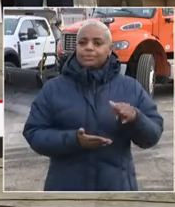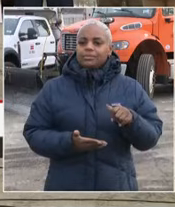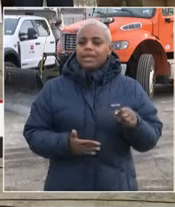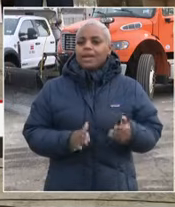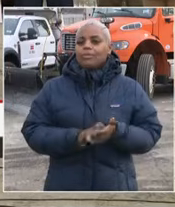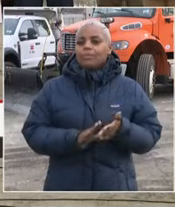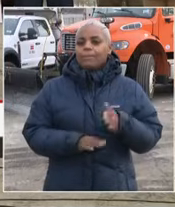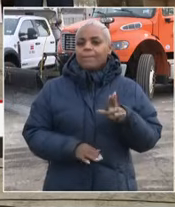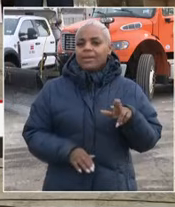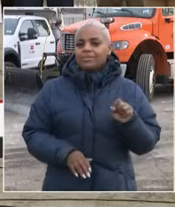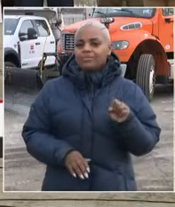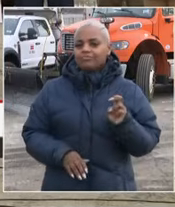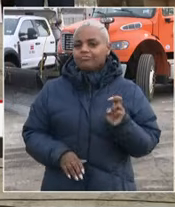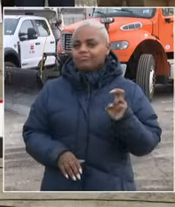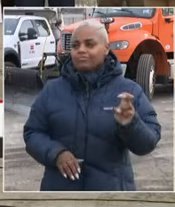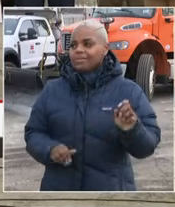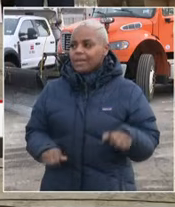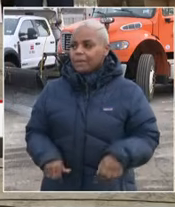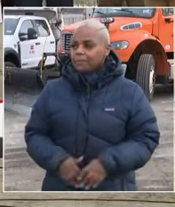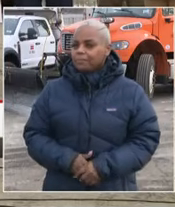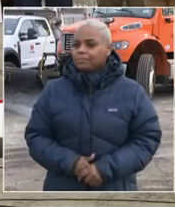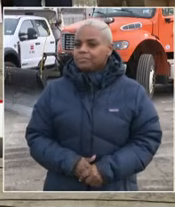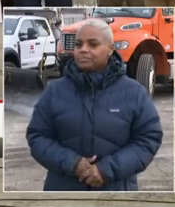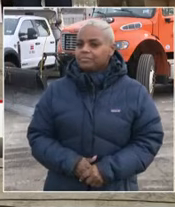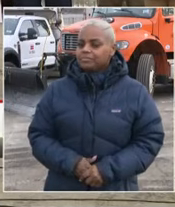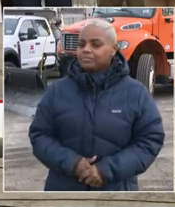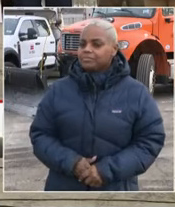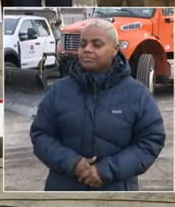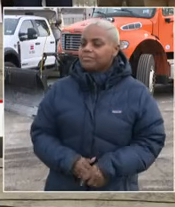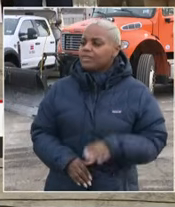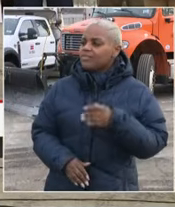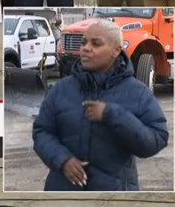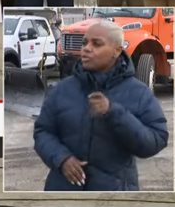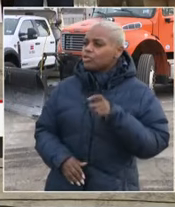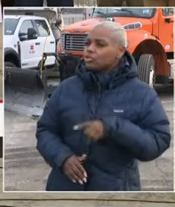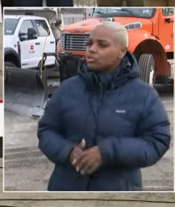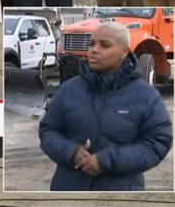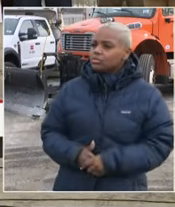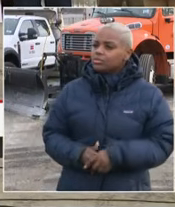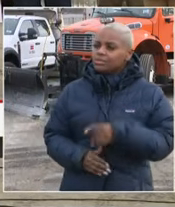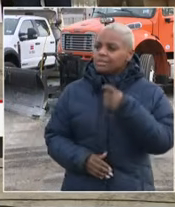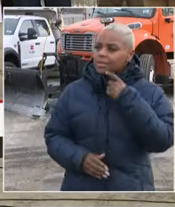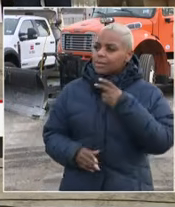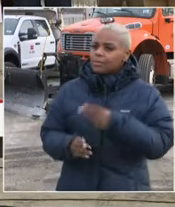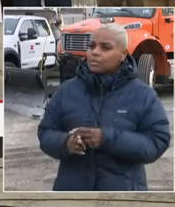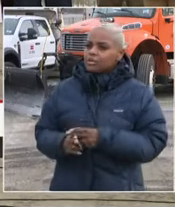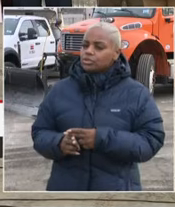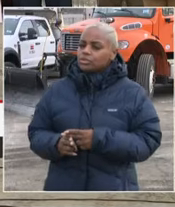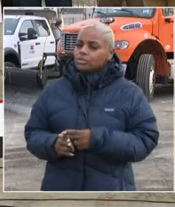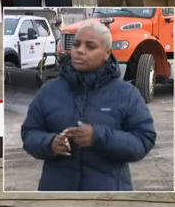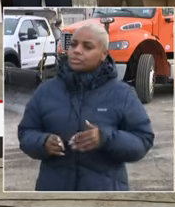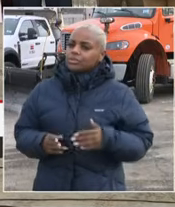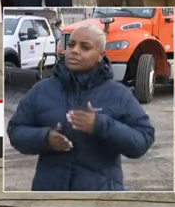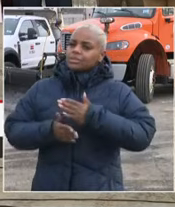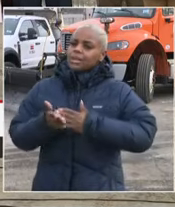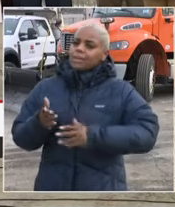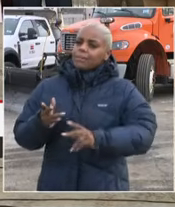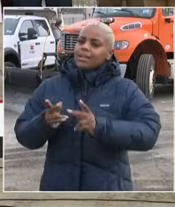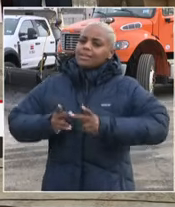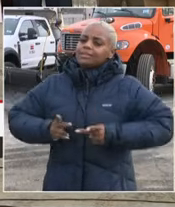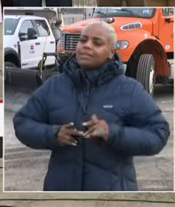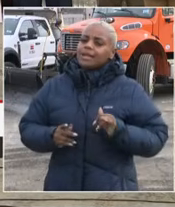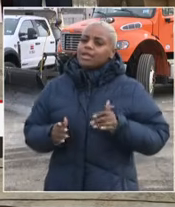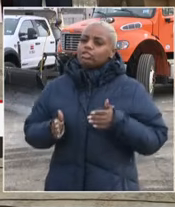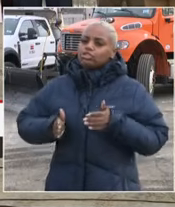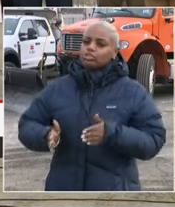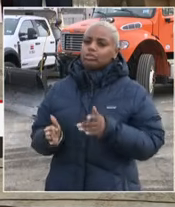areas to stay away from. I mean, are there particular streets, hills, intersections that are particularly dangerous in this kind of weather that